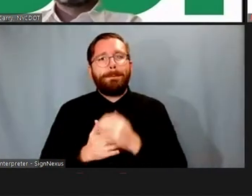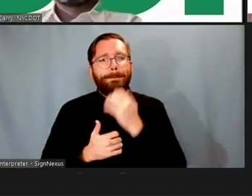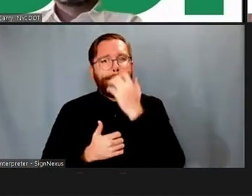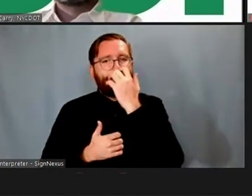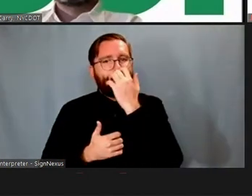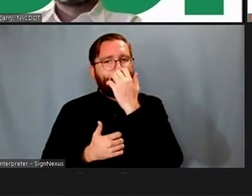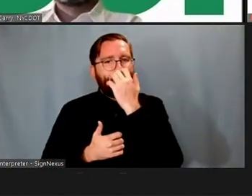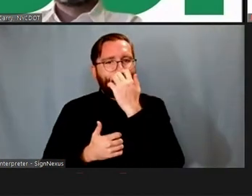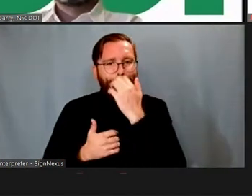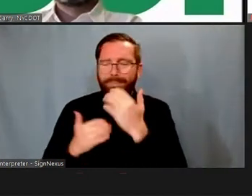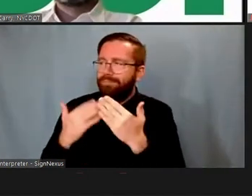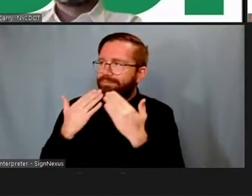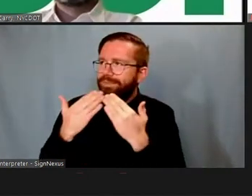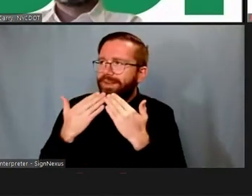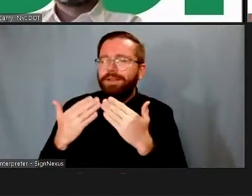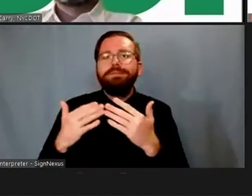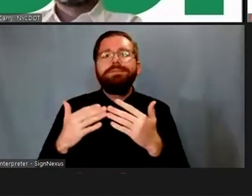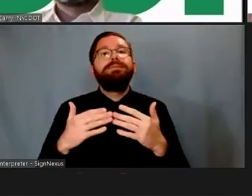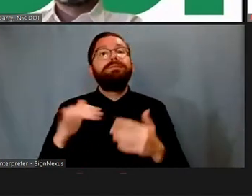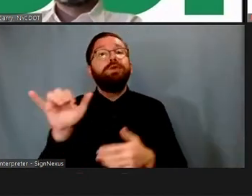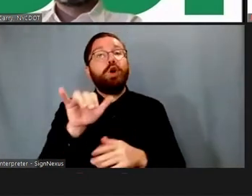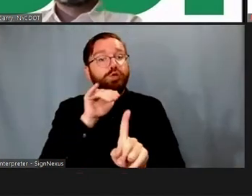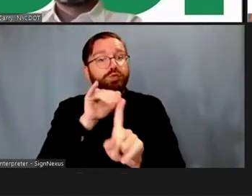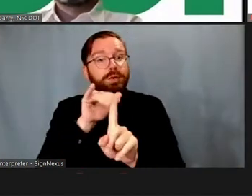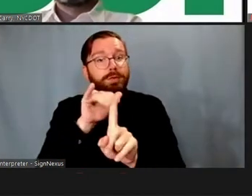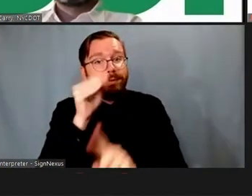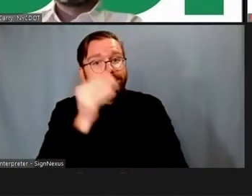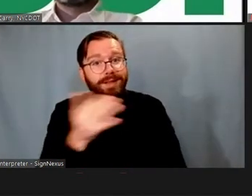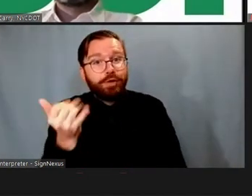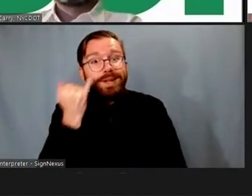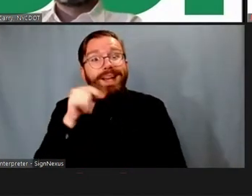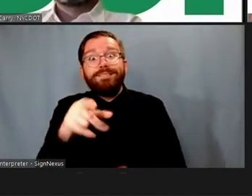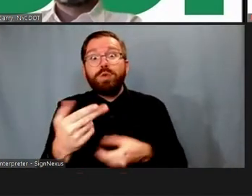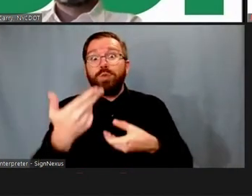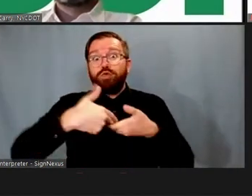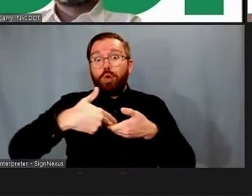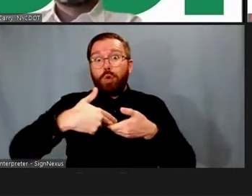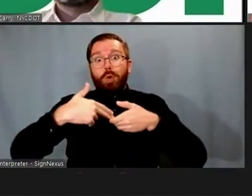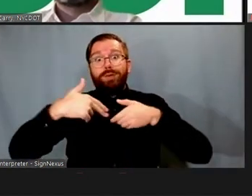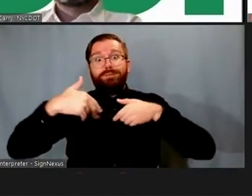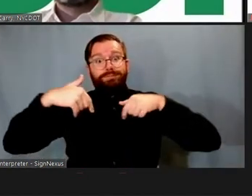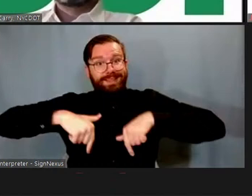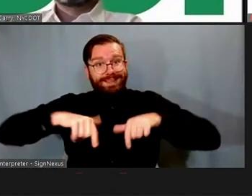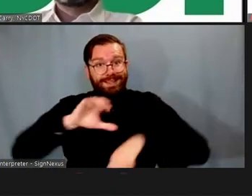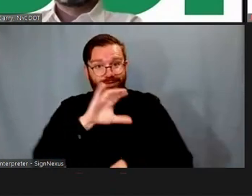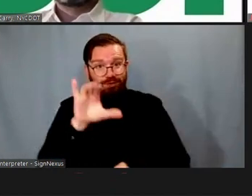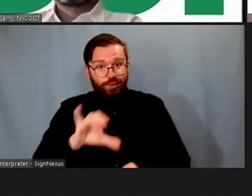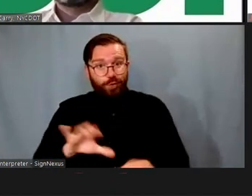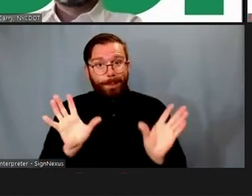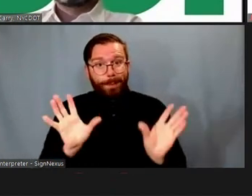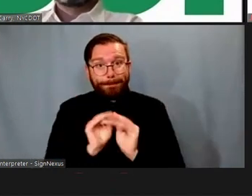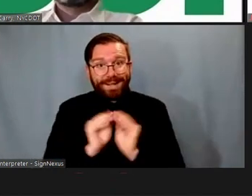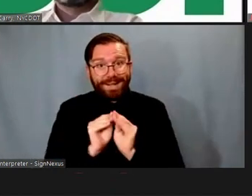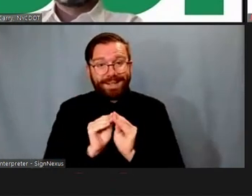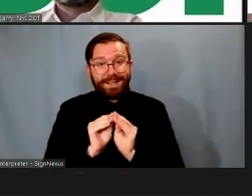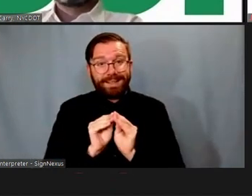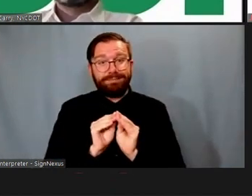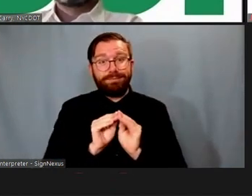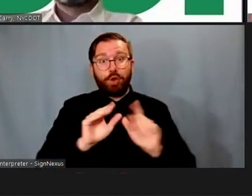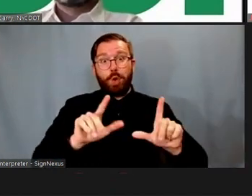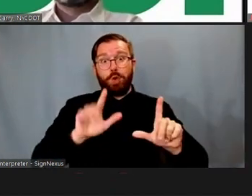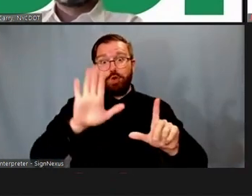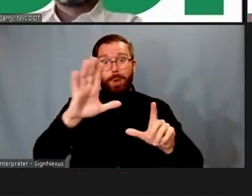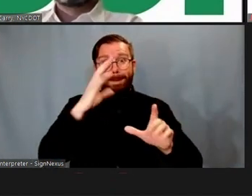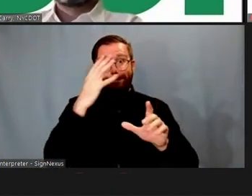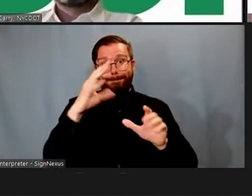thank you as a reminder if you have joined the zoom under a name that is different from the one you used when you